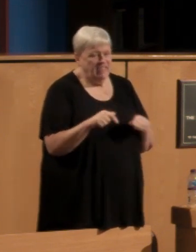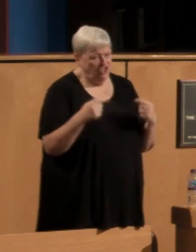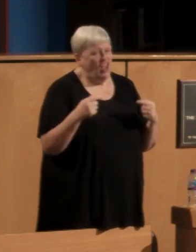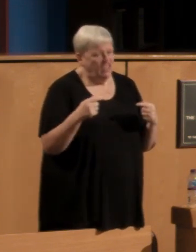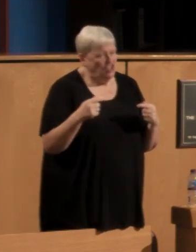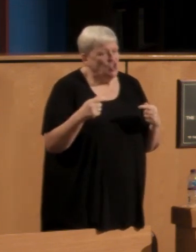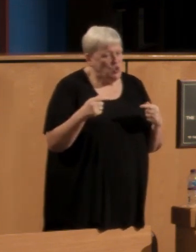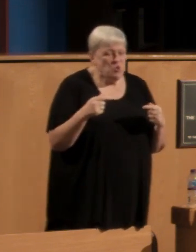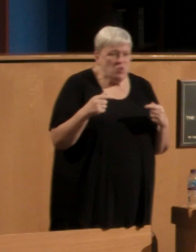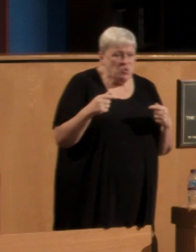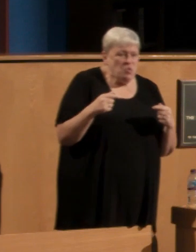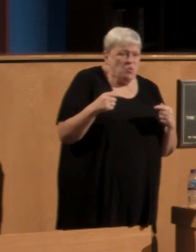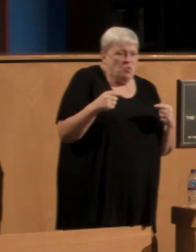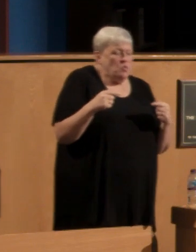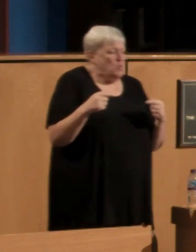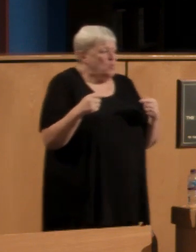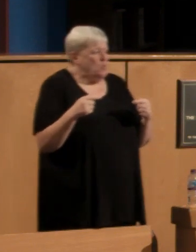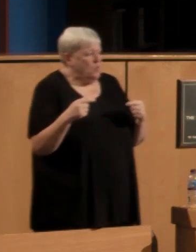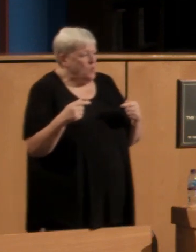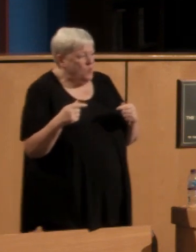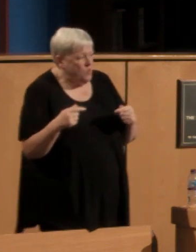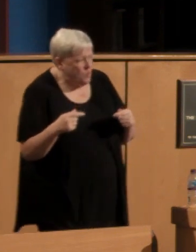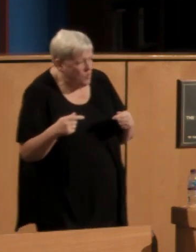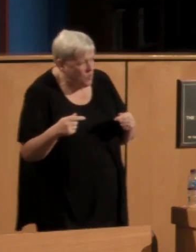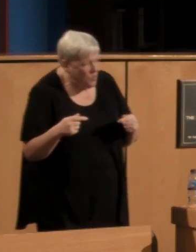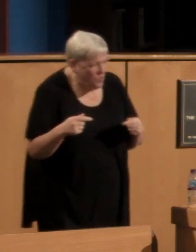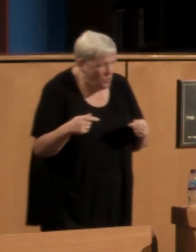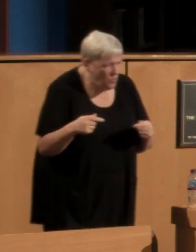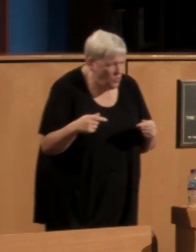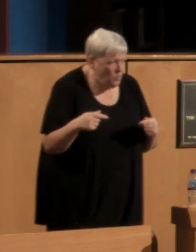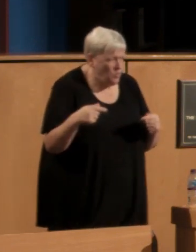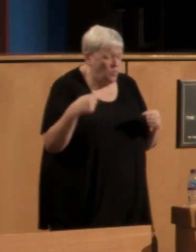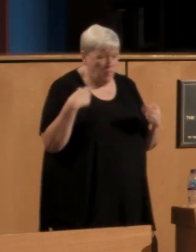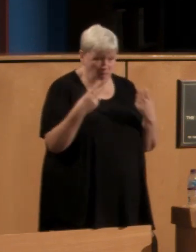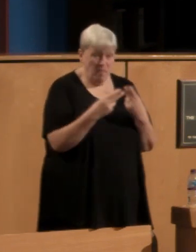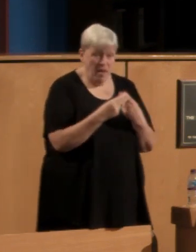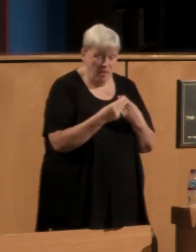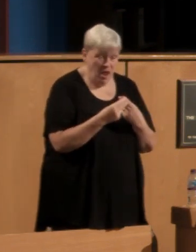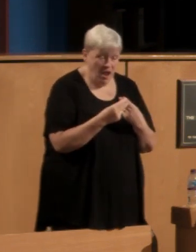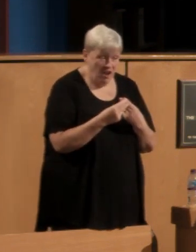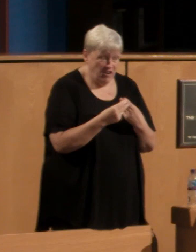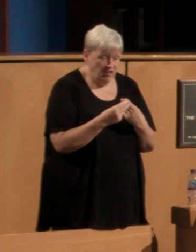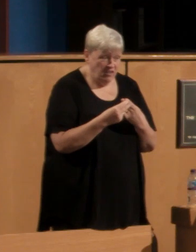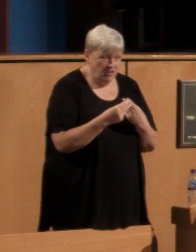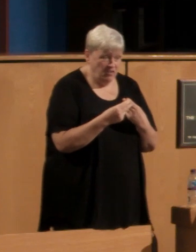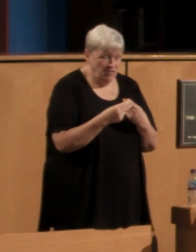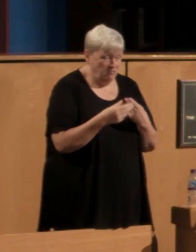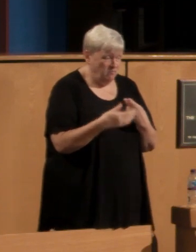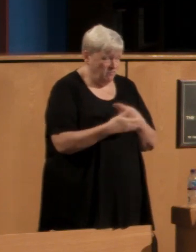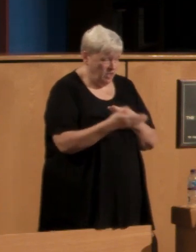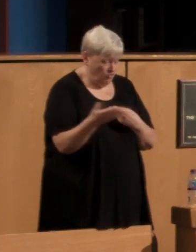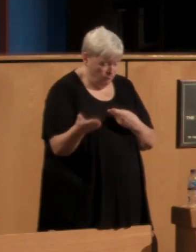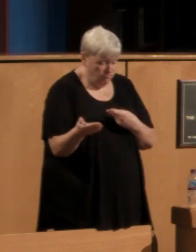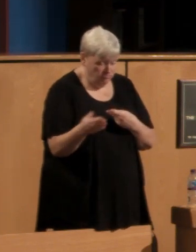this regard. Obviously, I with my partner, we put out various tabletop role-playing games,